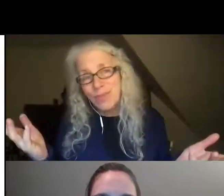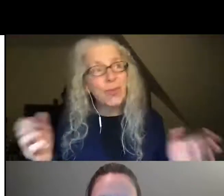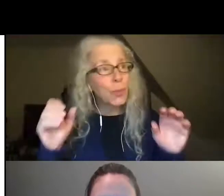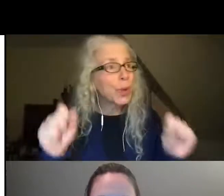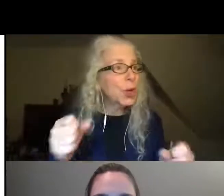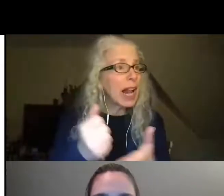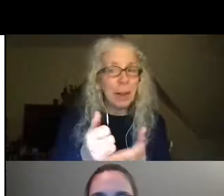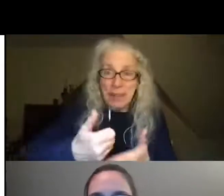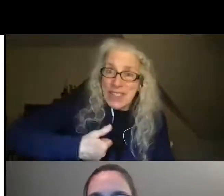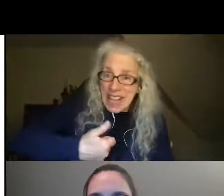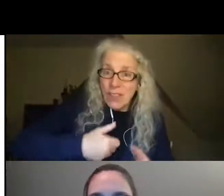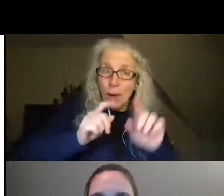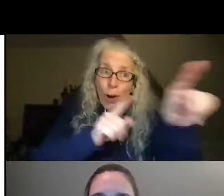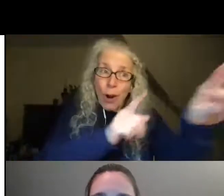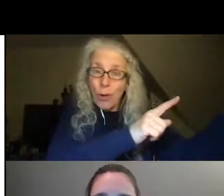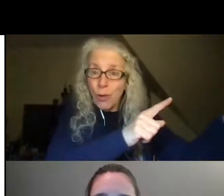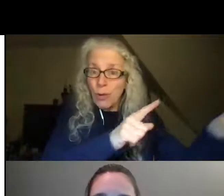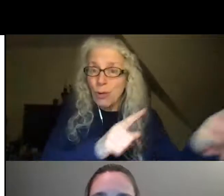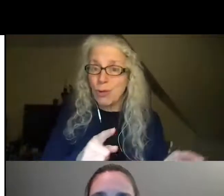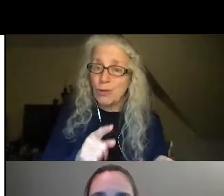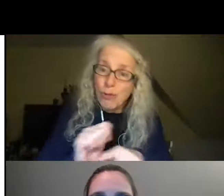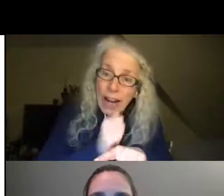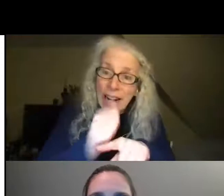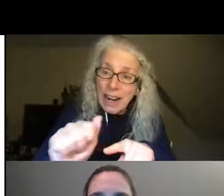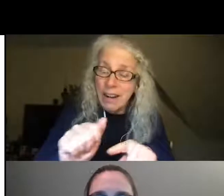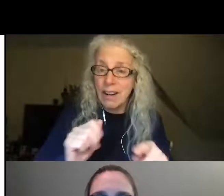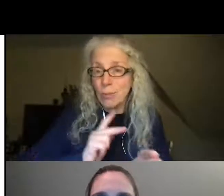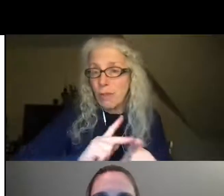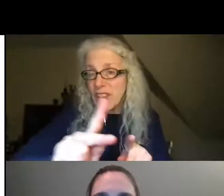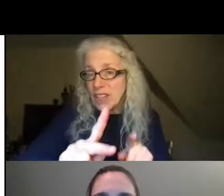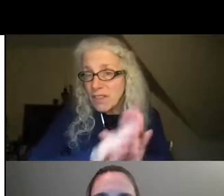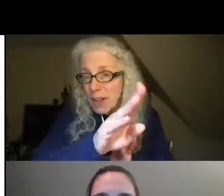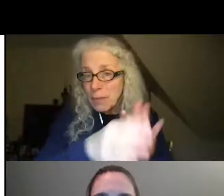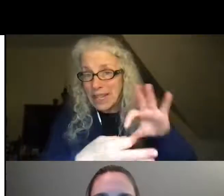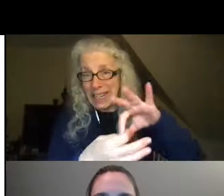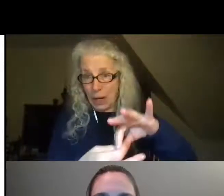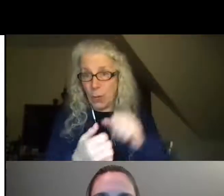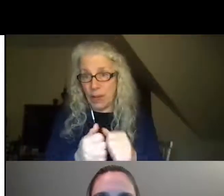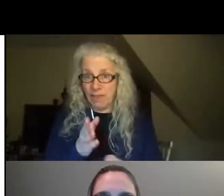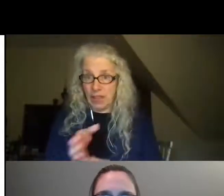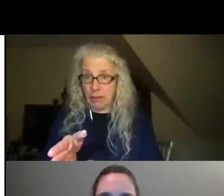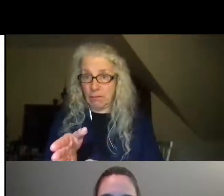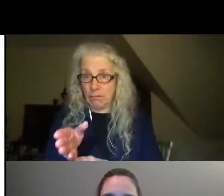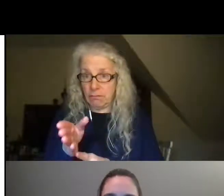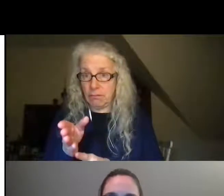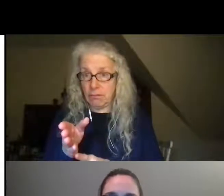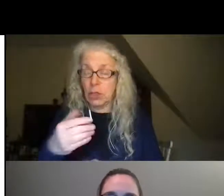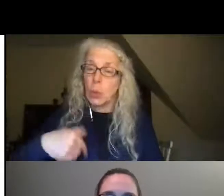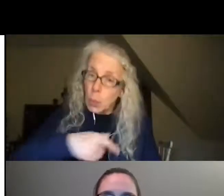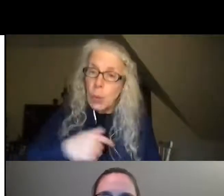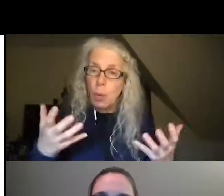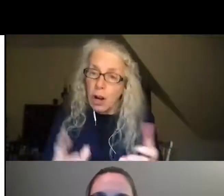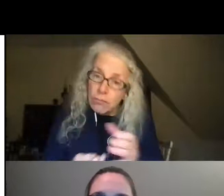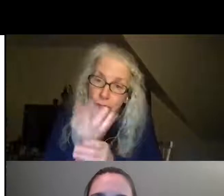attend trainings and professional development sessions that are related to our field so that we can continue to